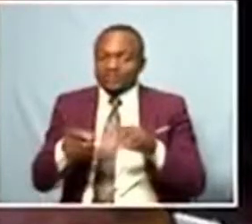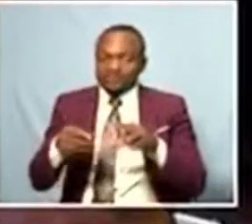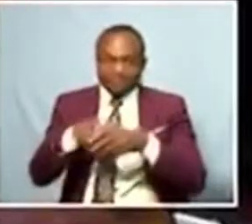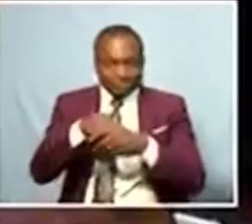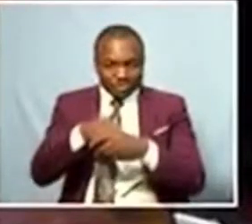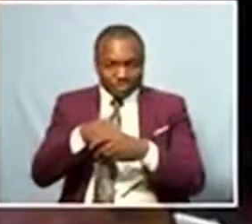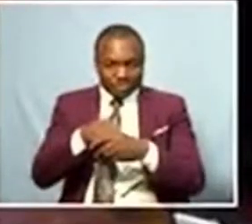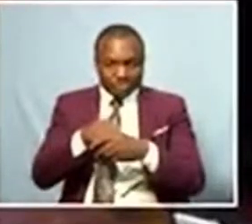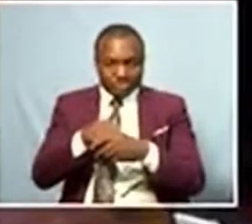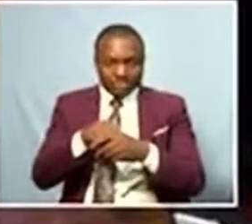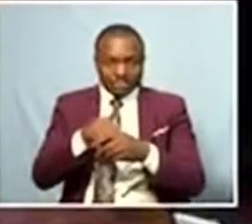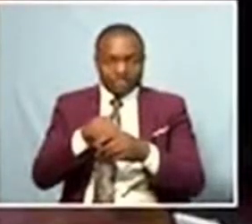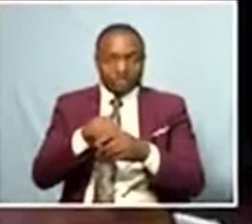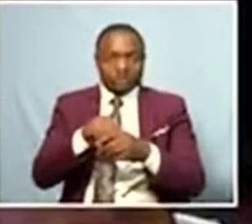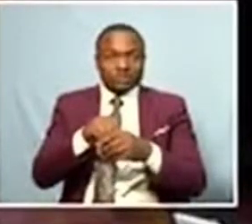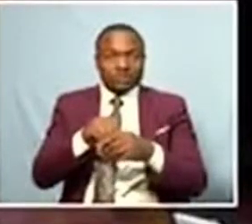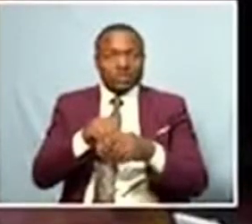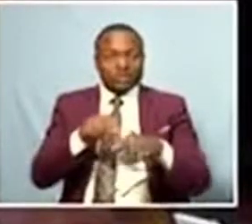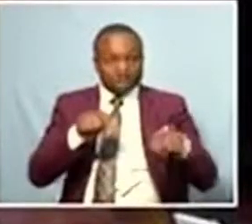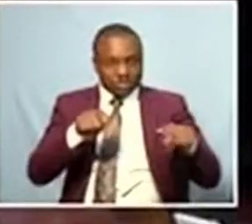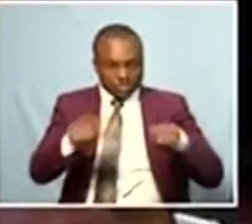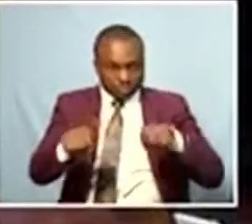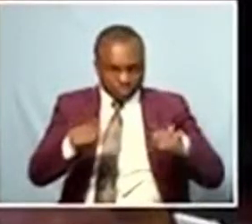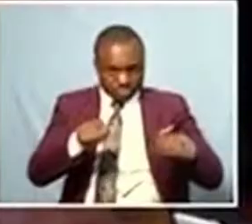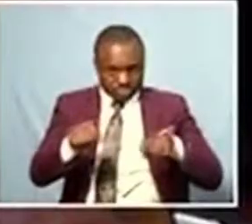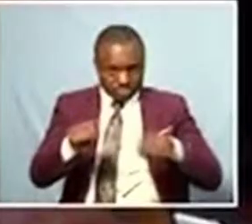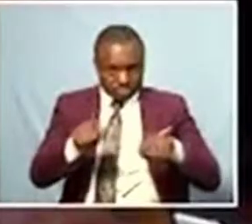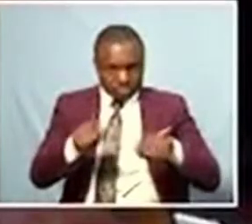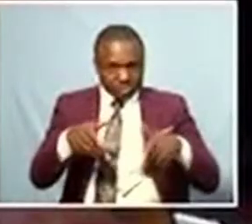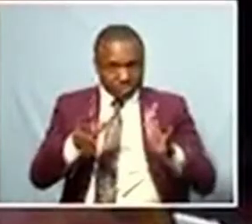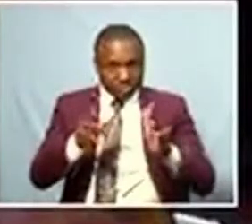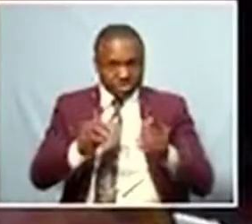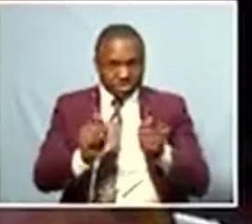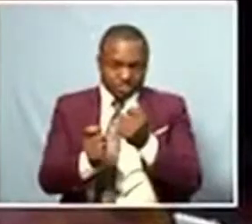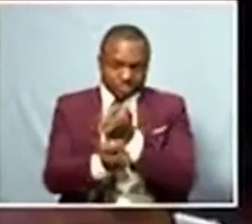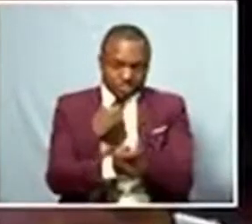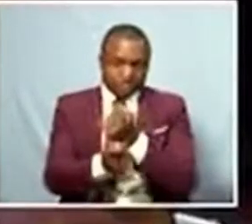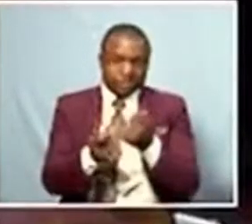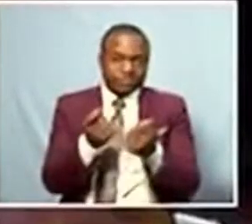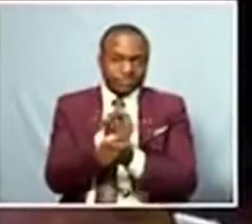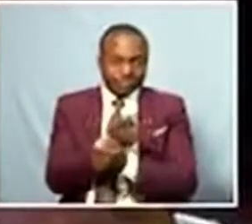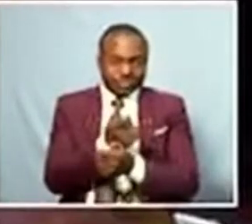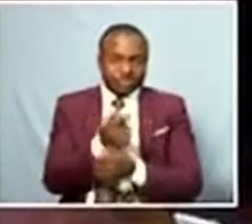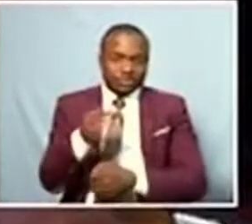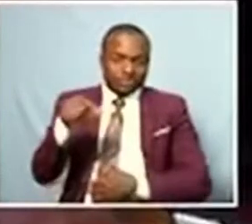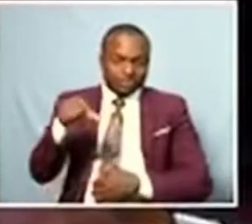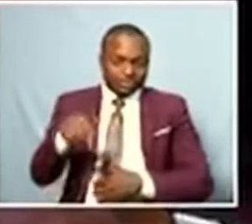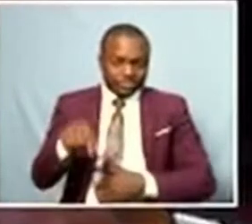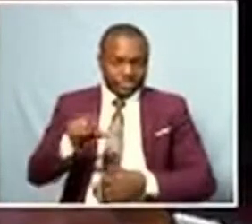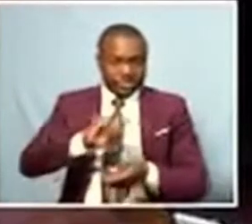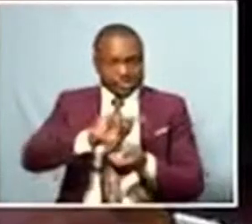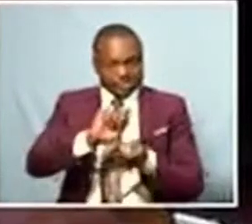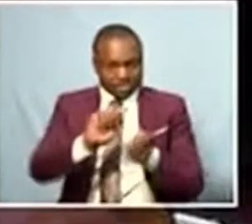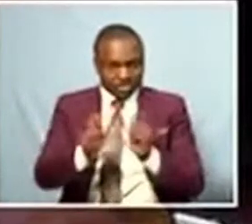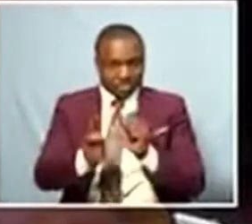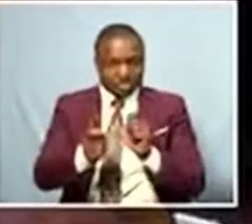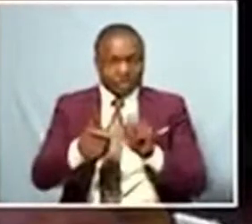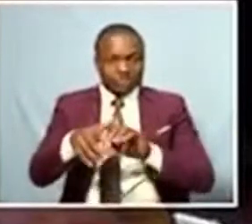the regulations, allowing for necessary adjustments as qualifications change over